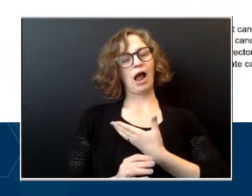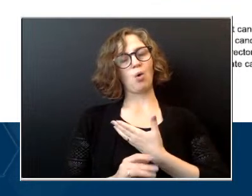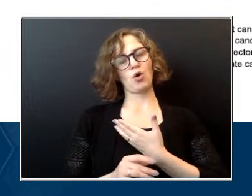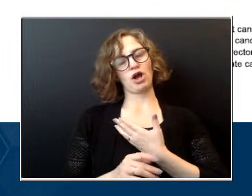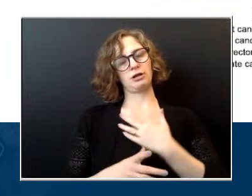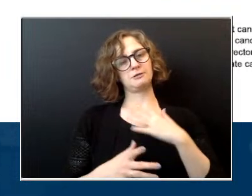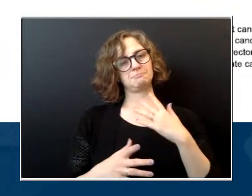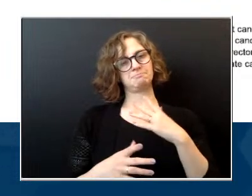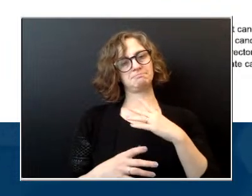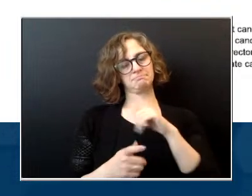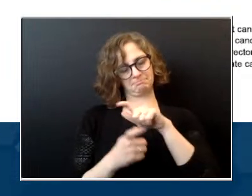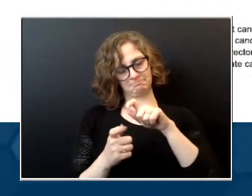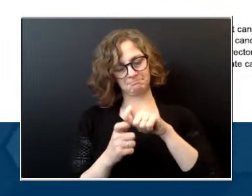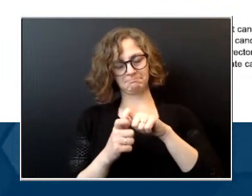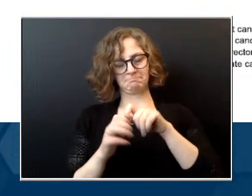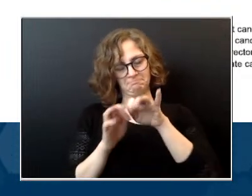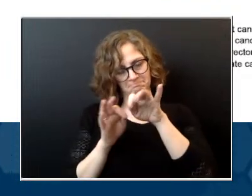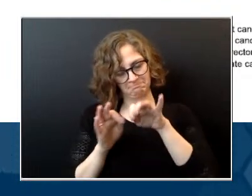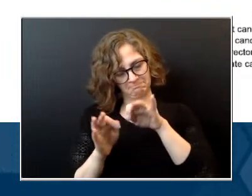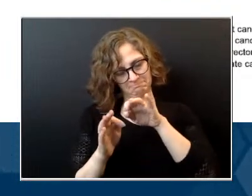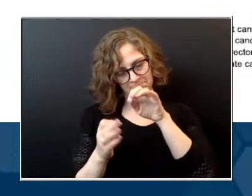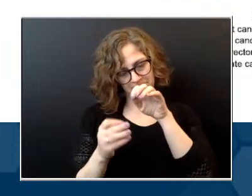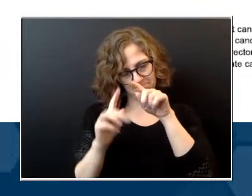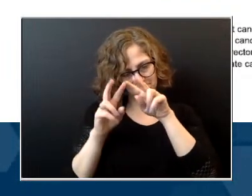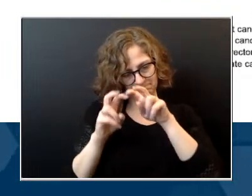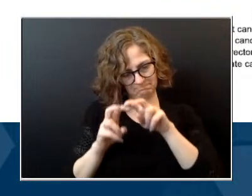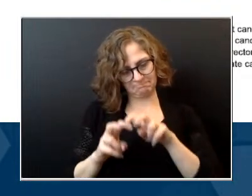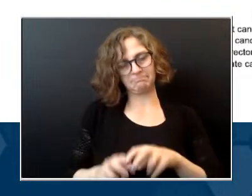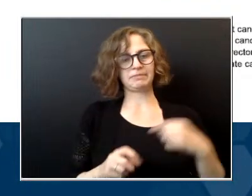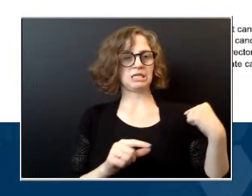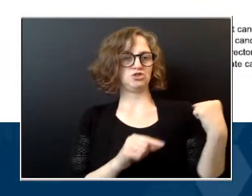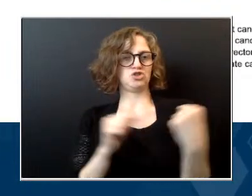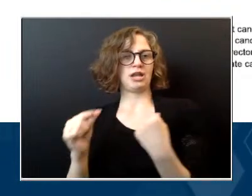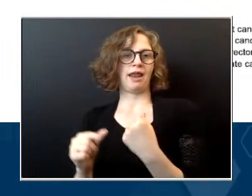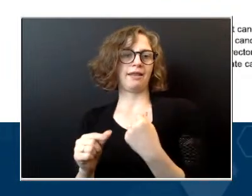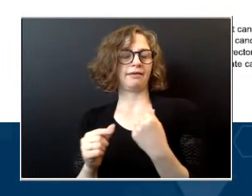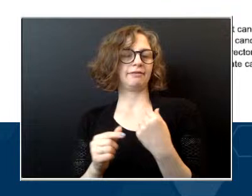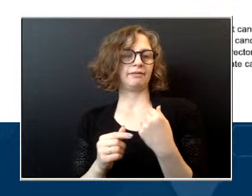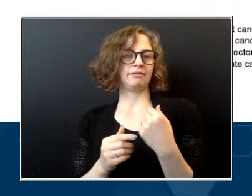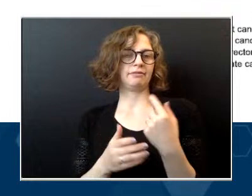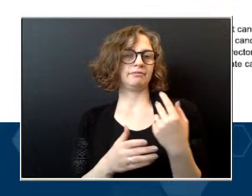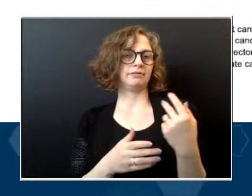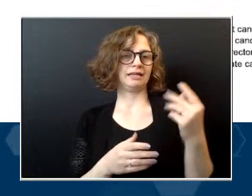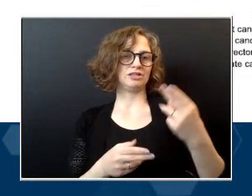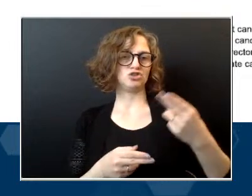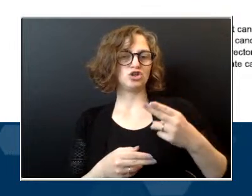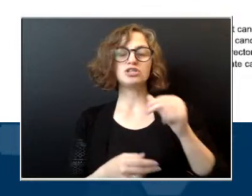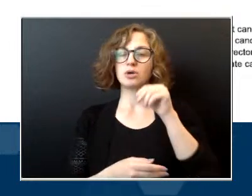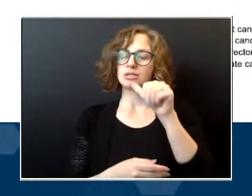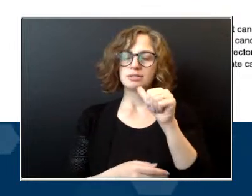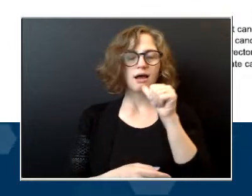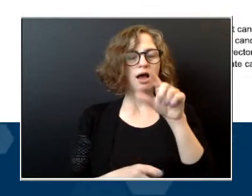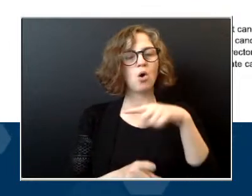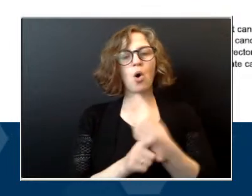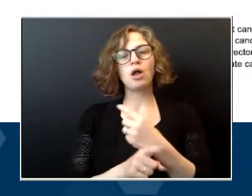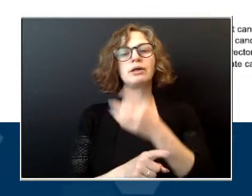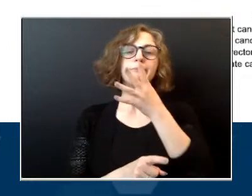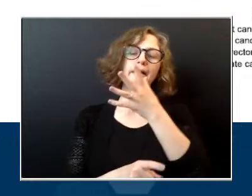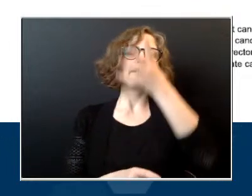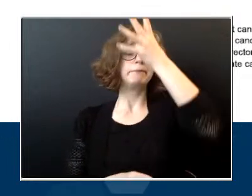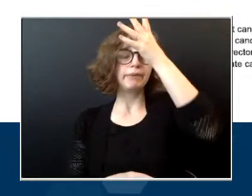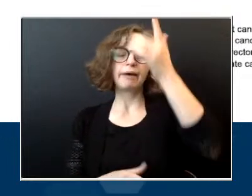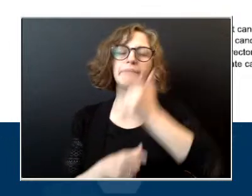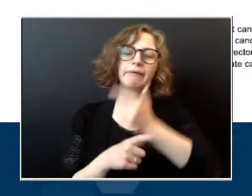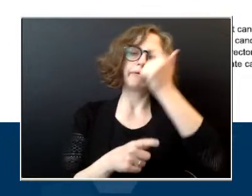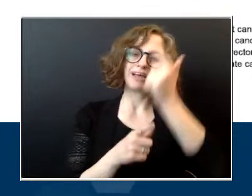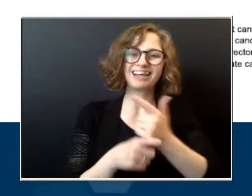as genetic counselors. So it's not just immediate relatives, siblings, parents, it's cousins, it's great aunts and great